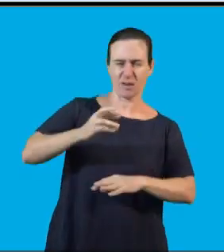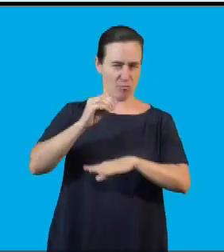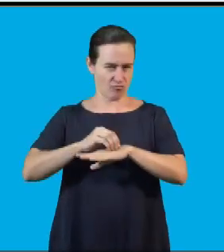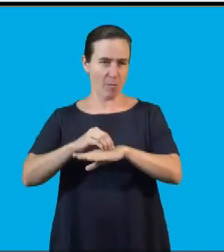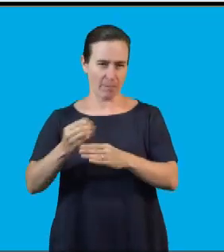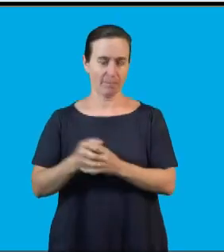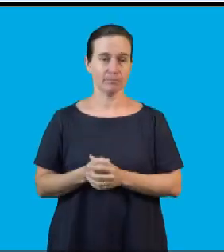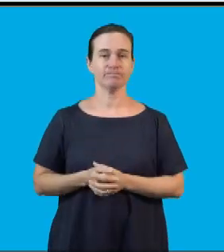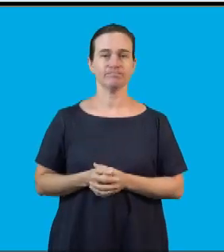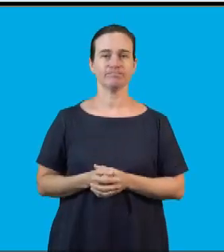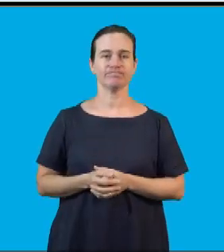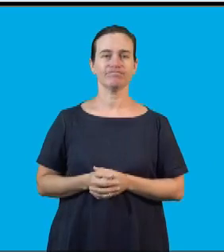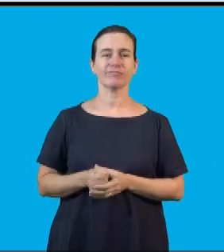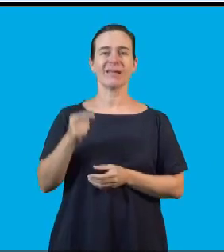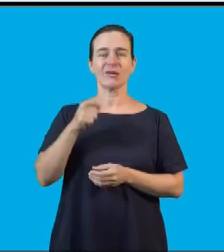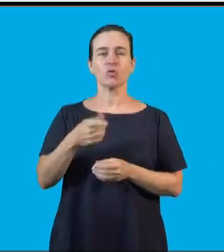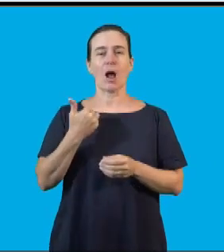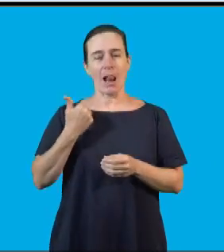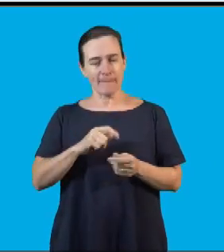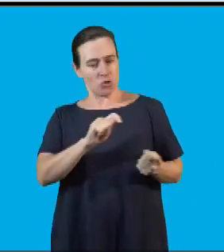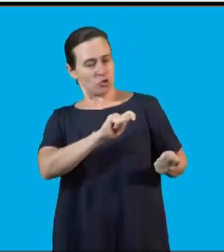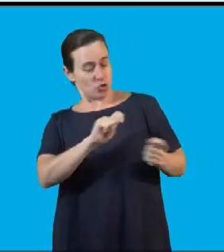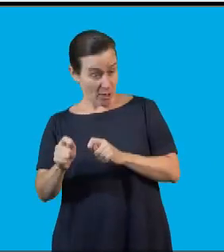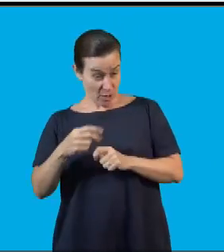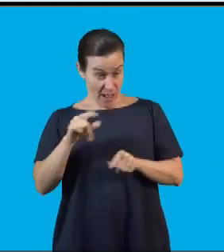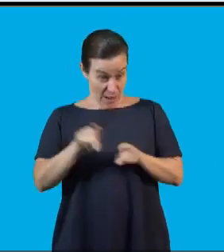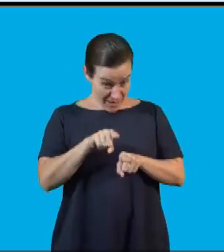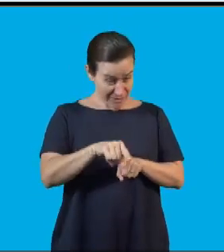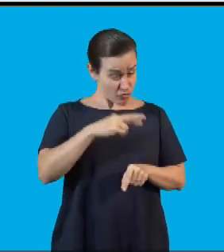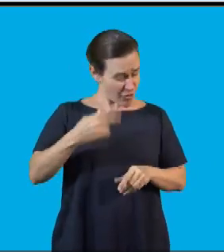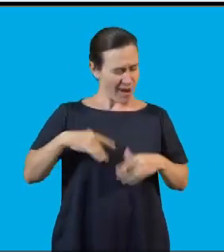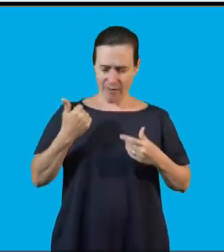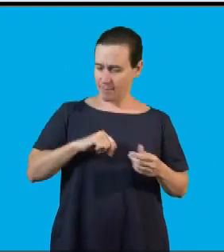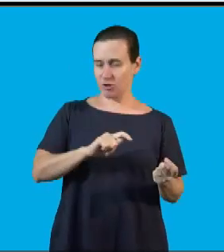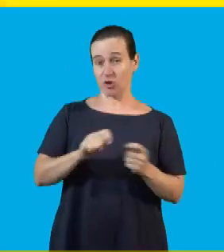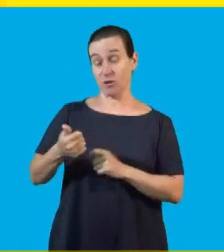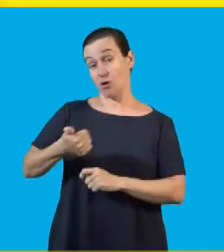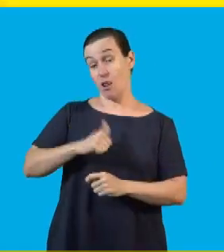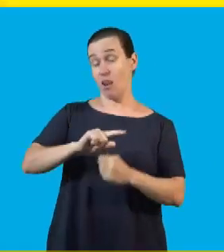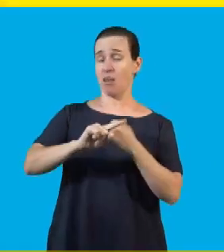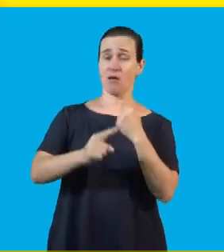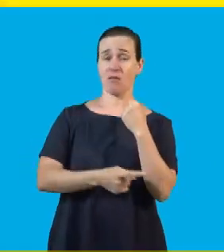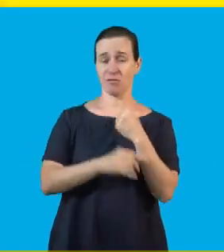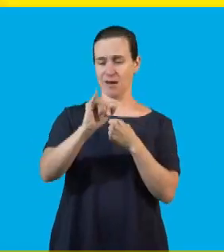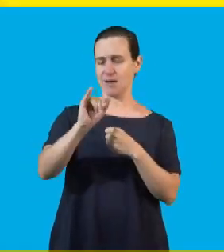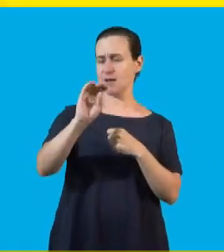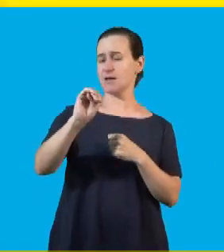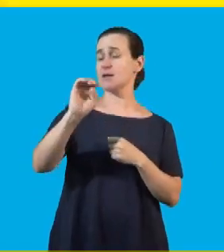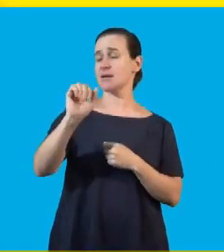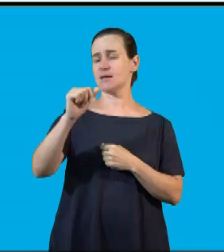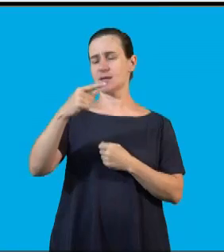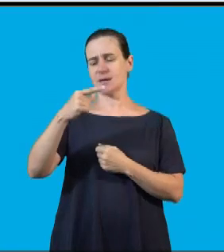social weaknesses. And this is in an attempt to change the situation. And our last key word is